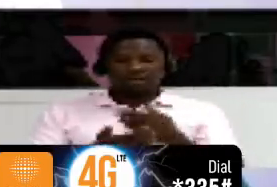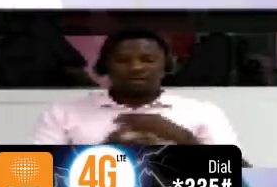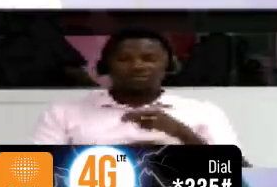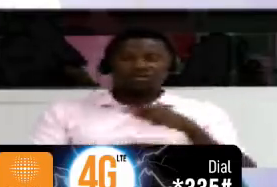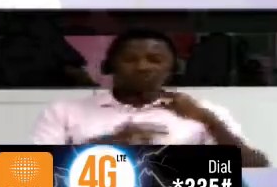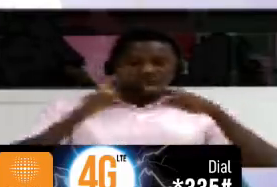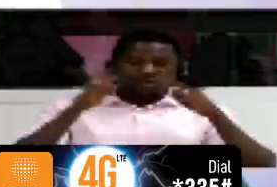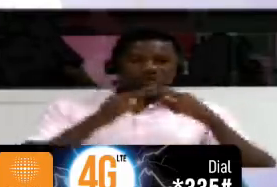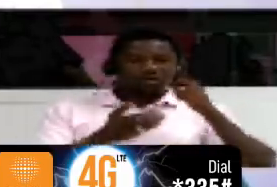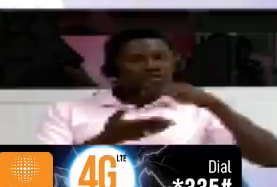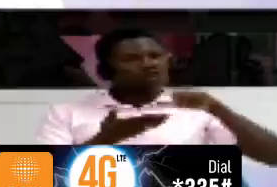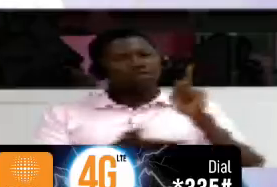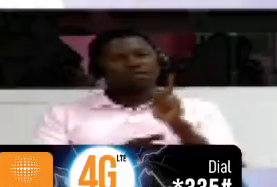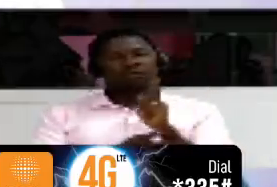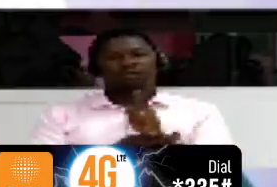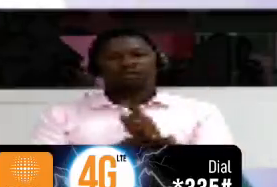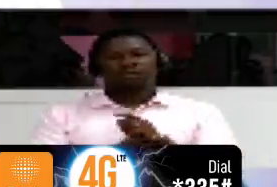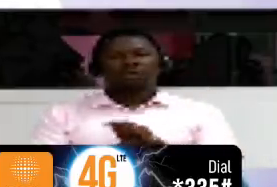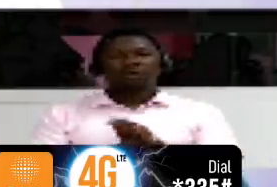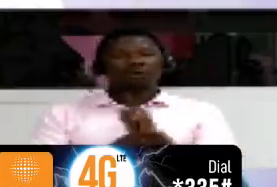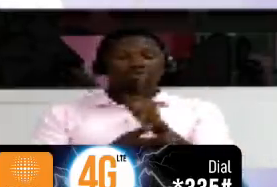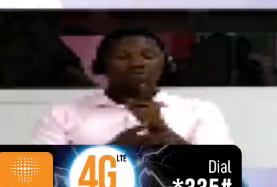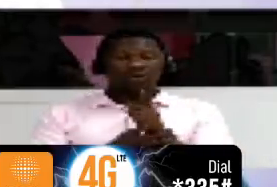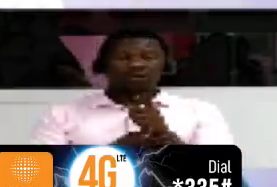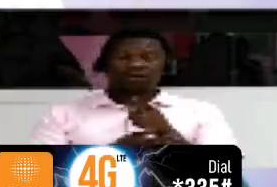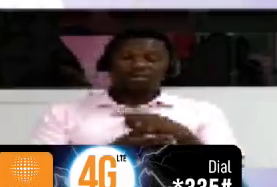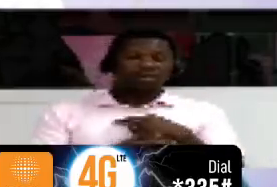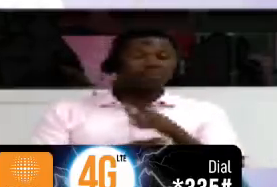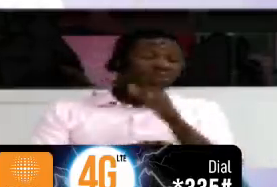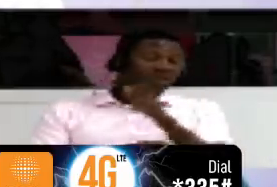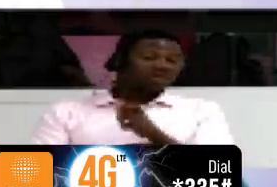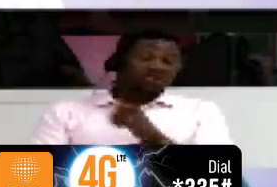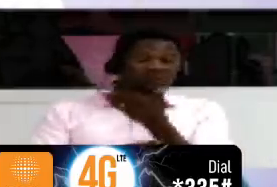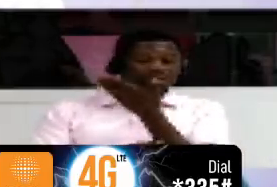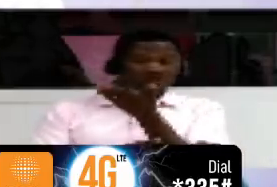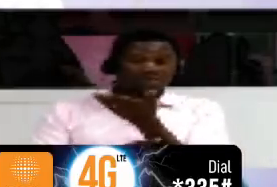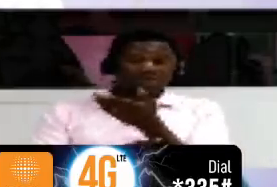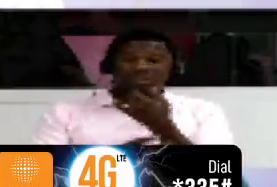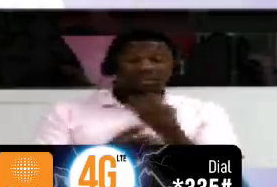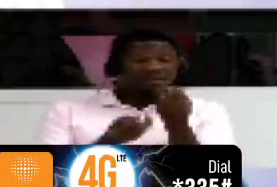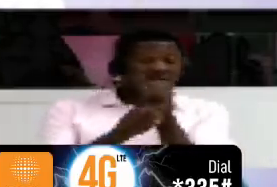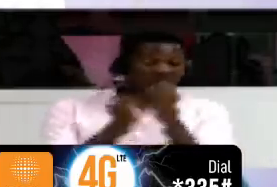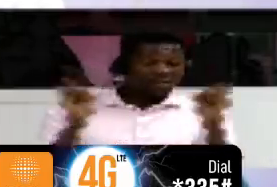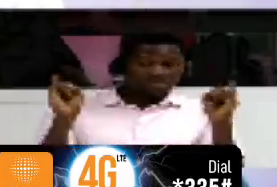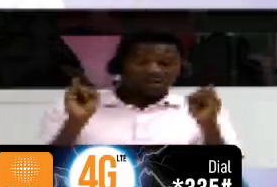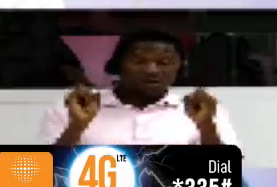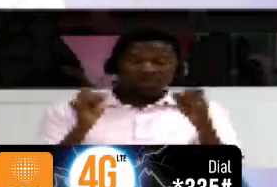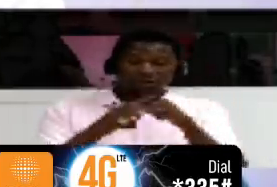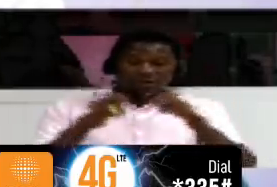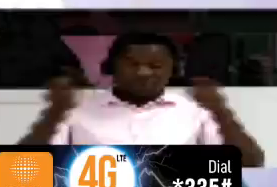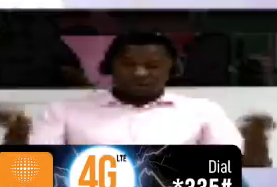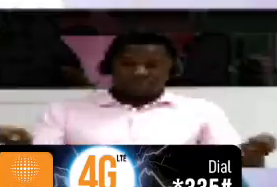correct. But however, somebody somewhere in the independent